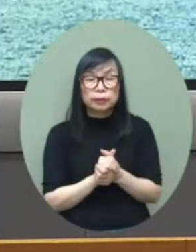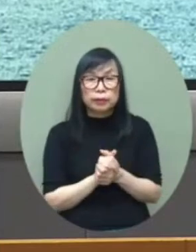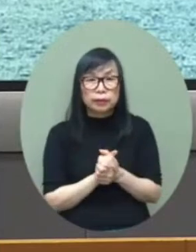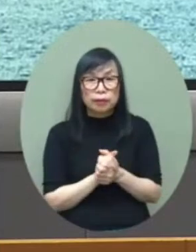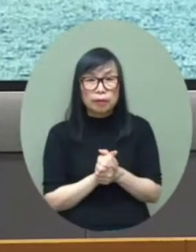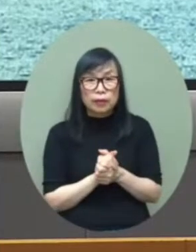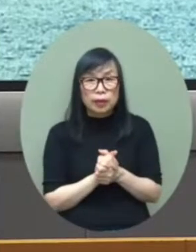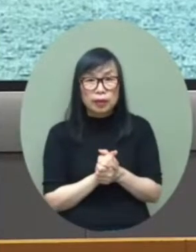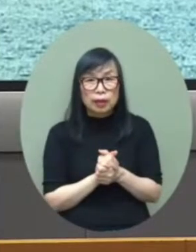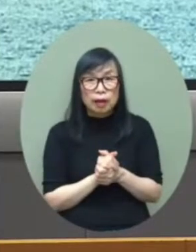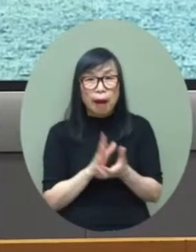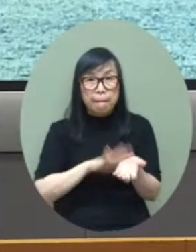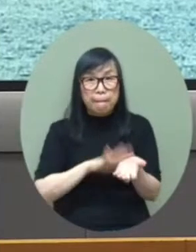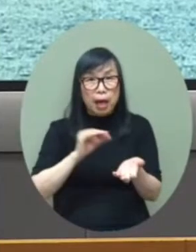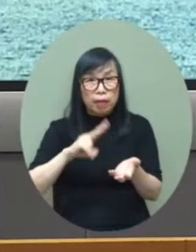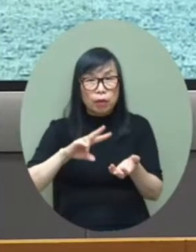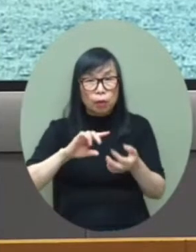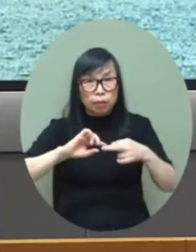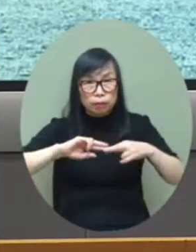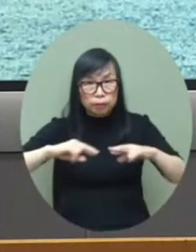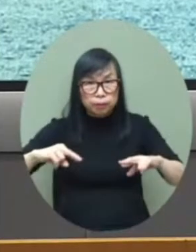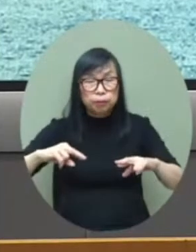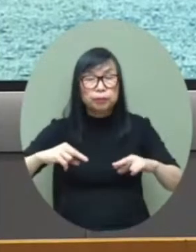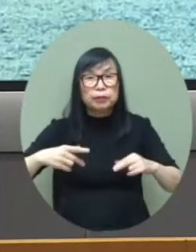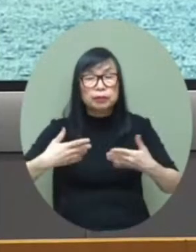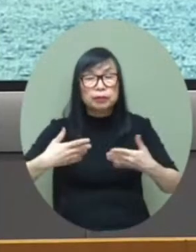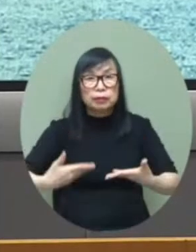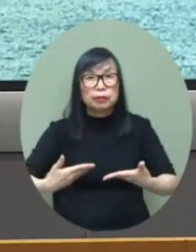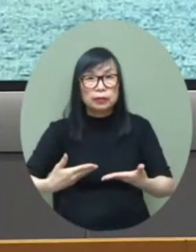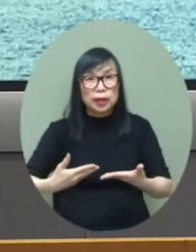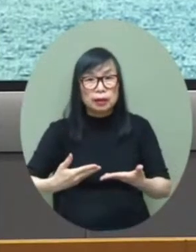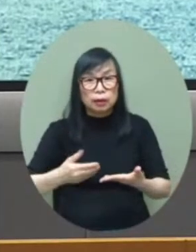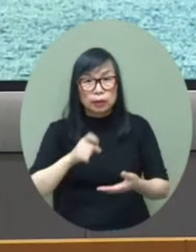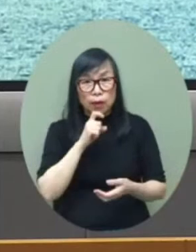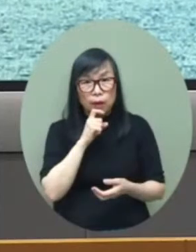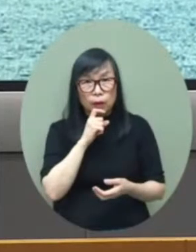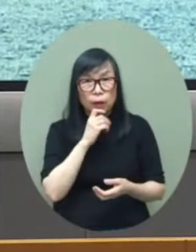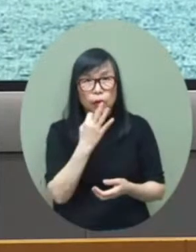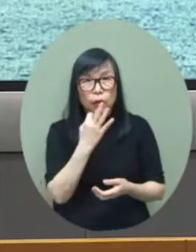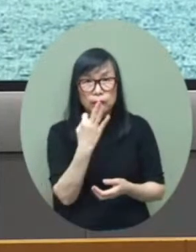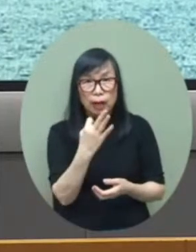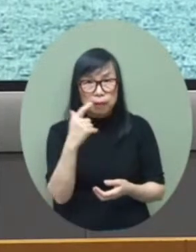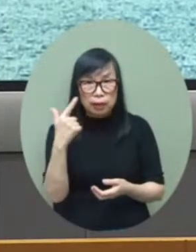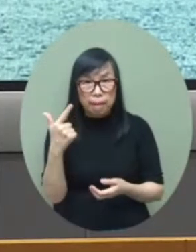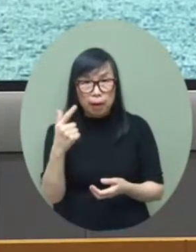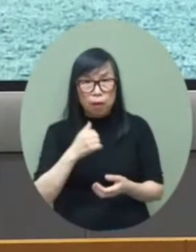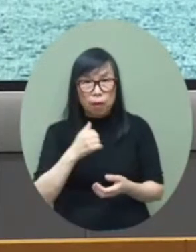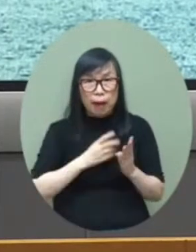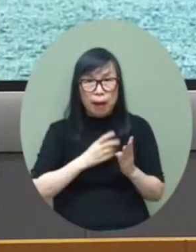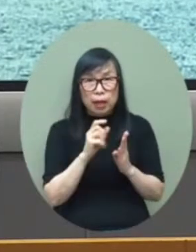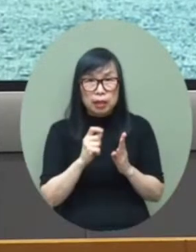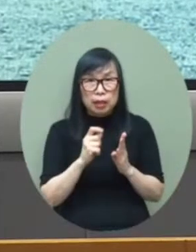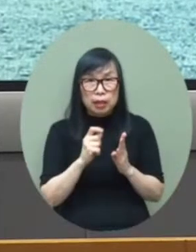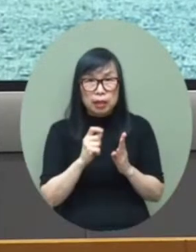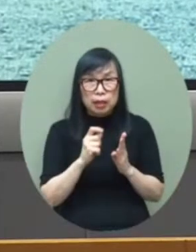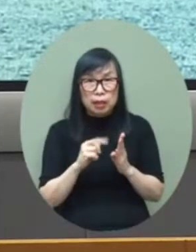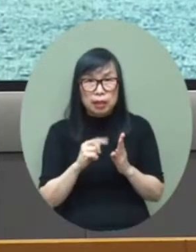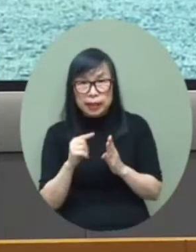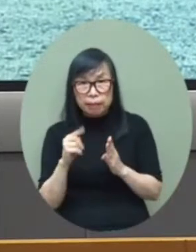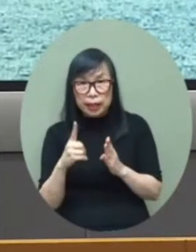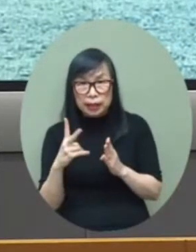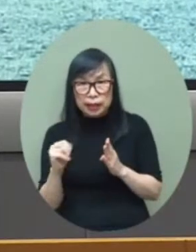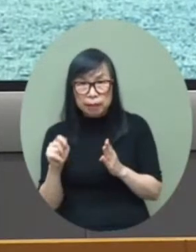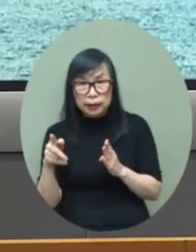4 confirmed cases on this school bus in total. For subvariant cases, we have got